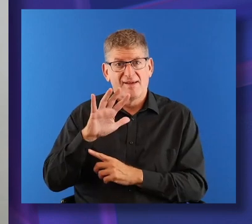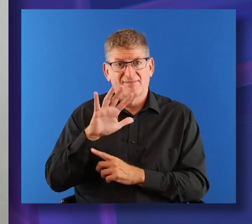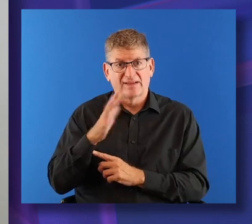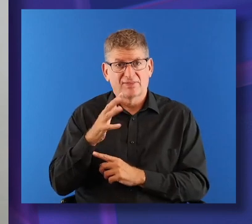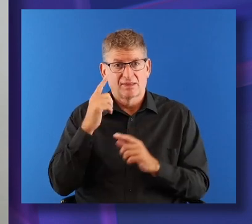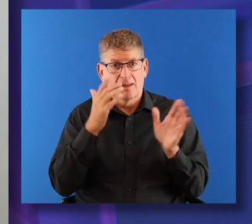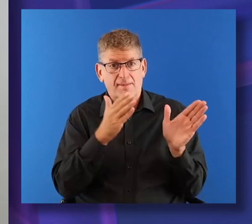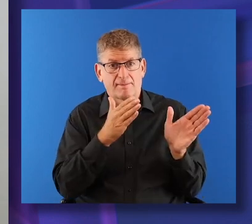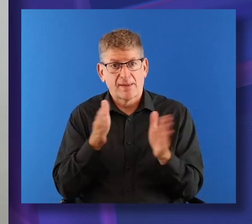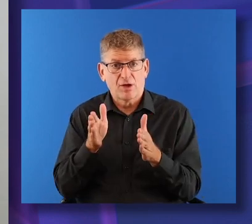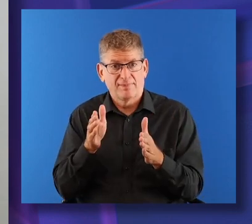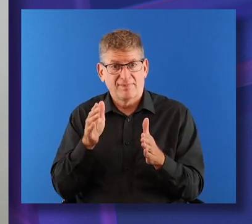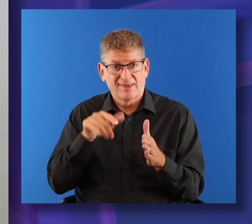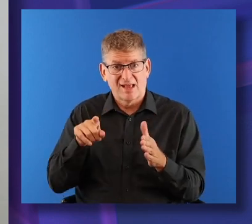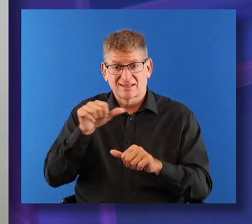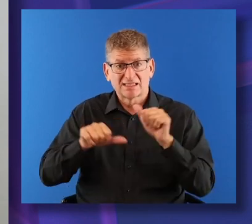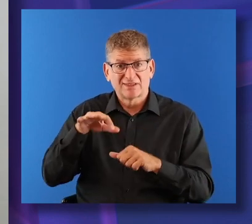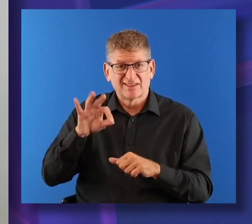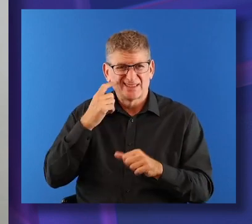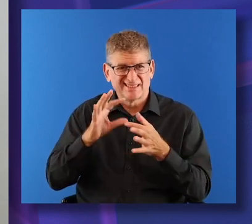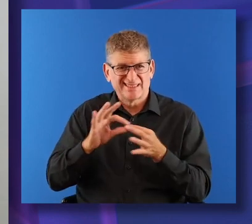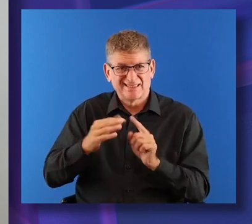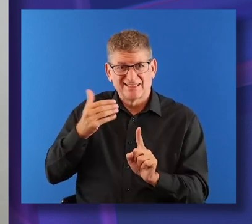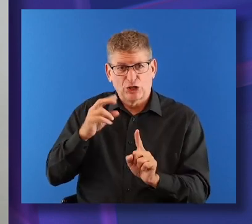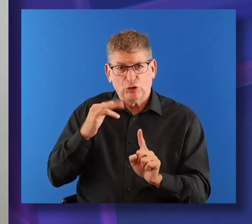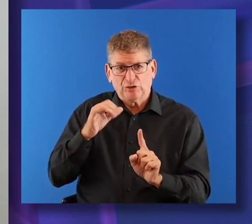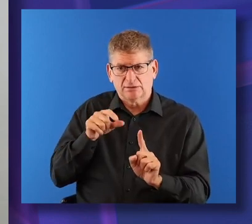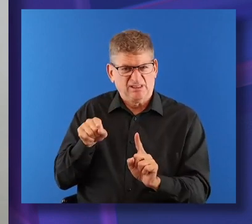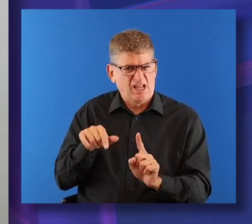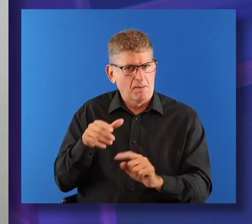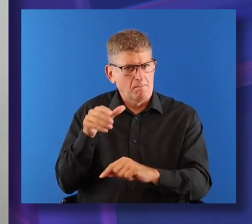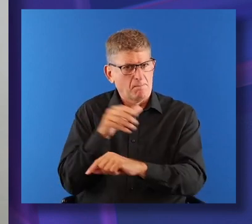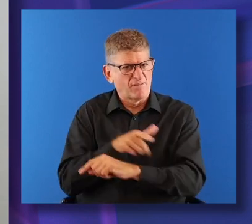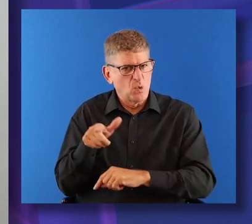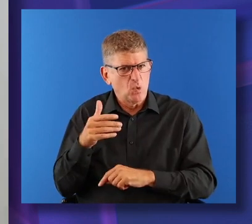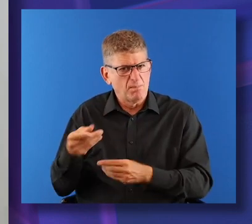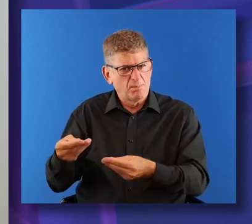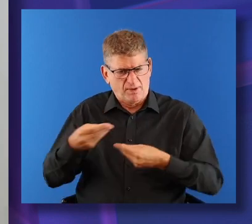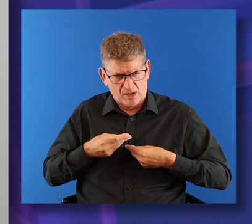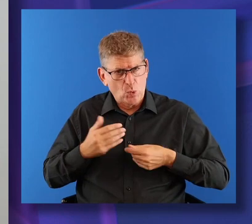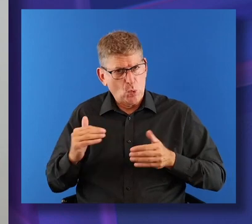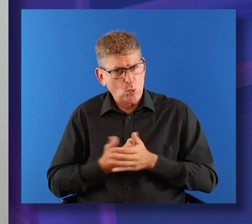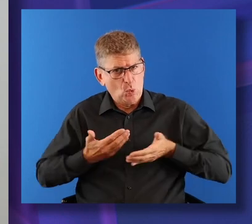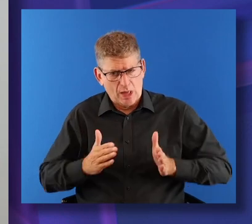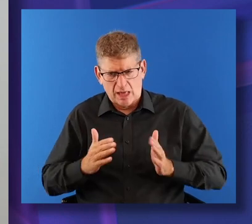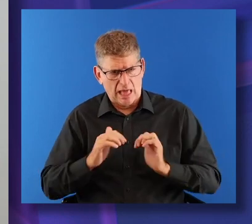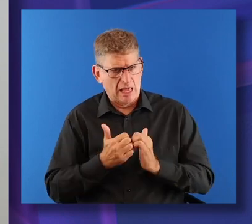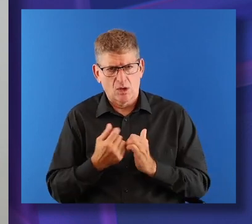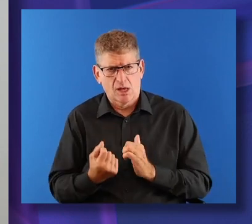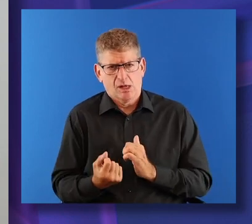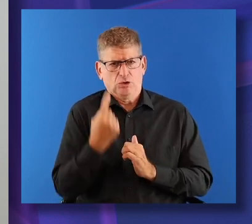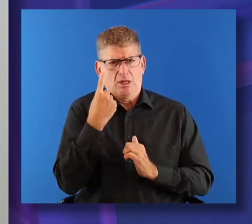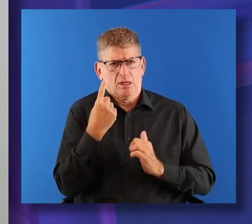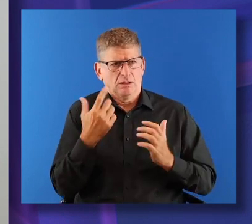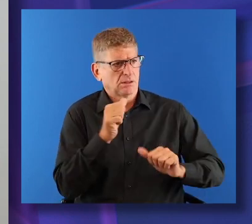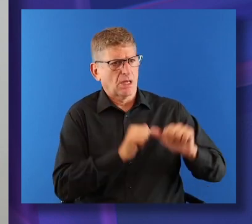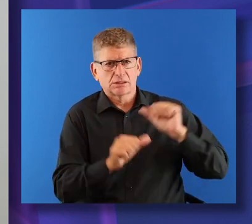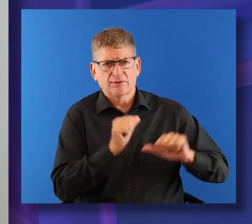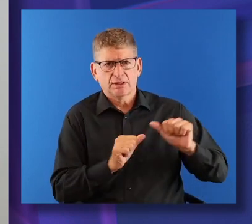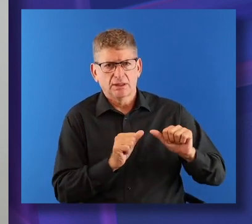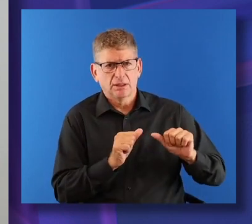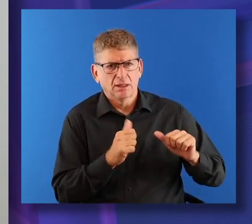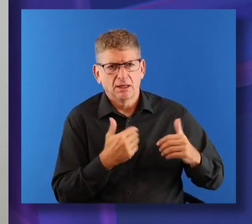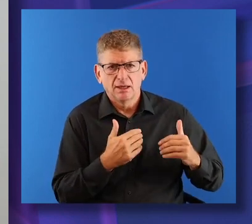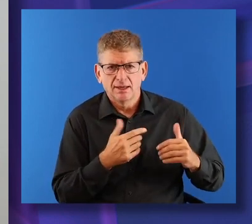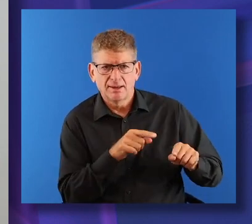The fifth paradigm of scientific discovery outlined by Chris is very powerful. It provides us with a new way of understanding